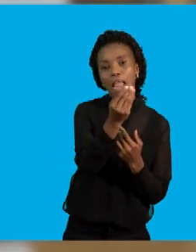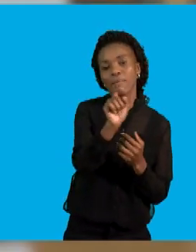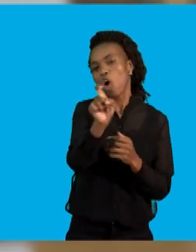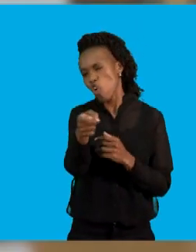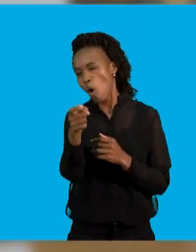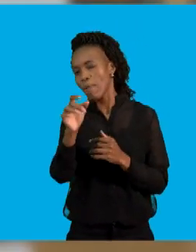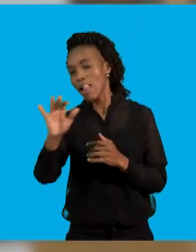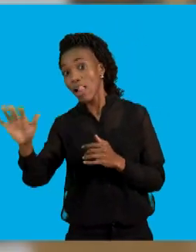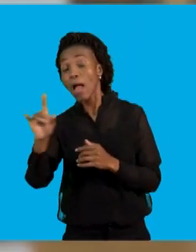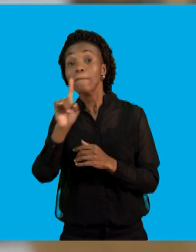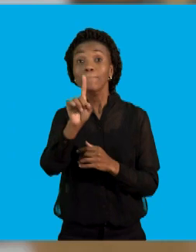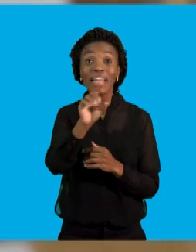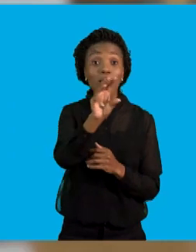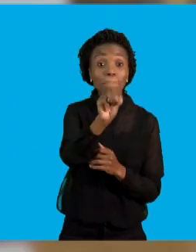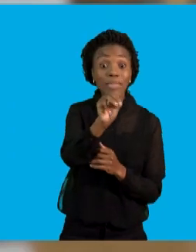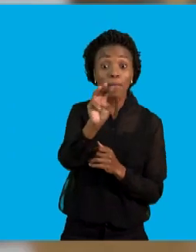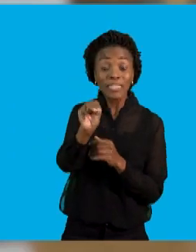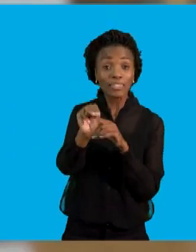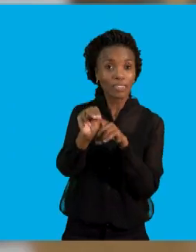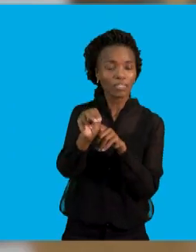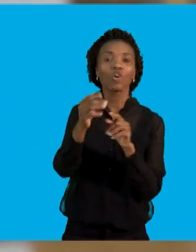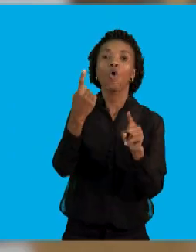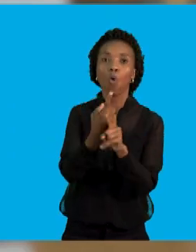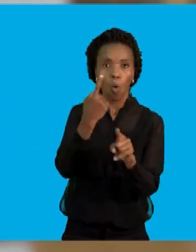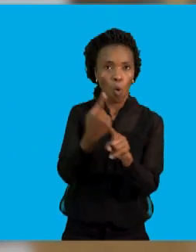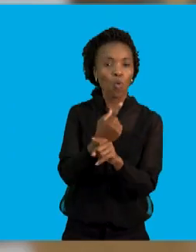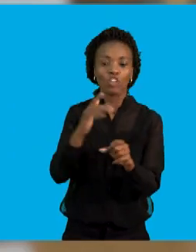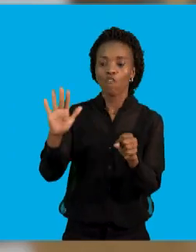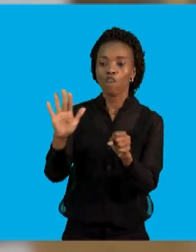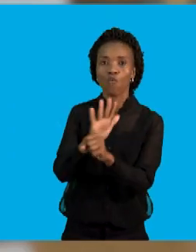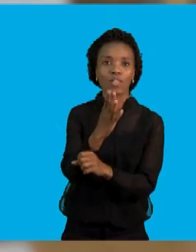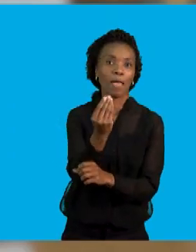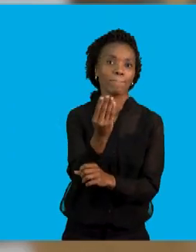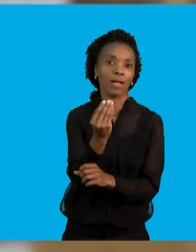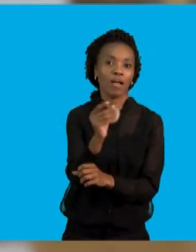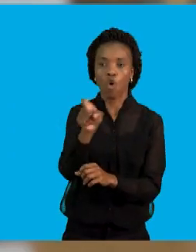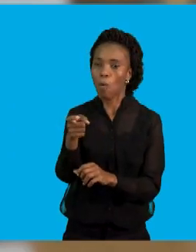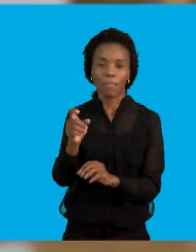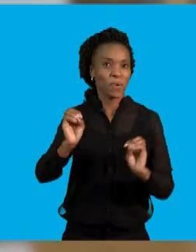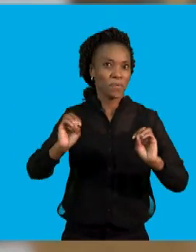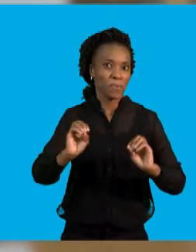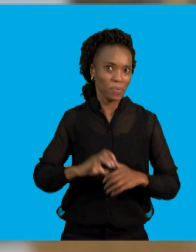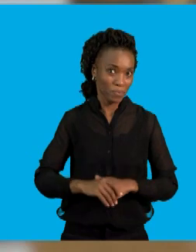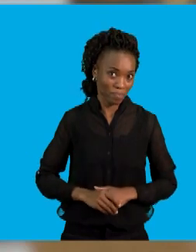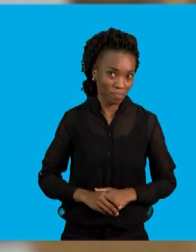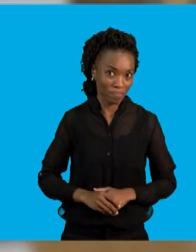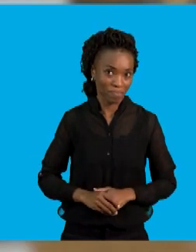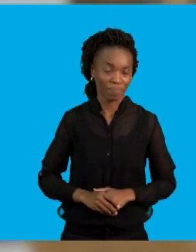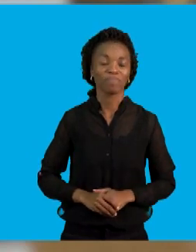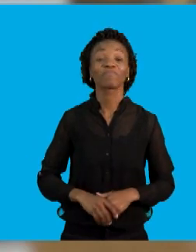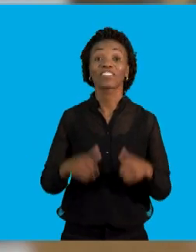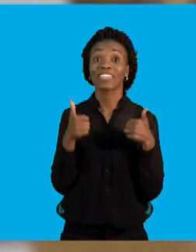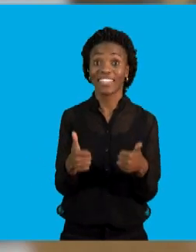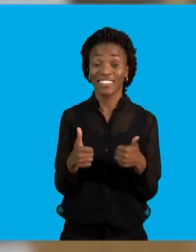It's possible. But with millimeters, your values that you have measured will always be as whole